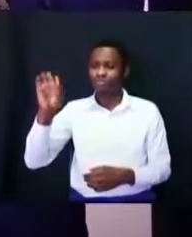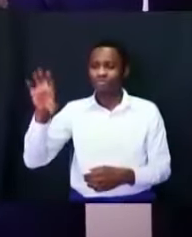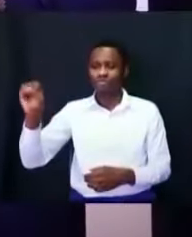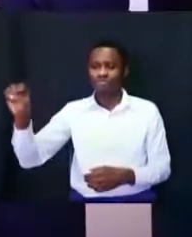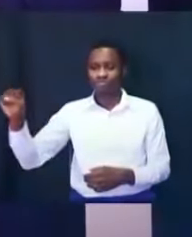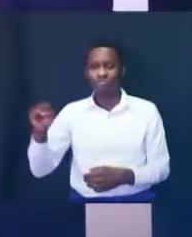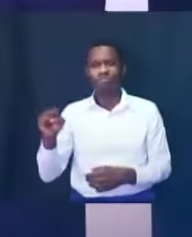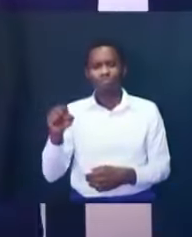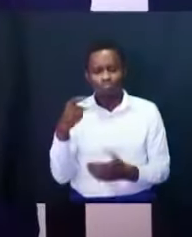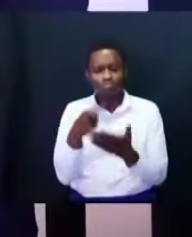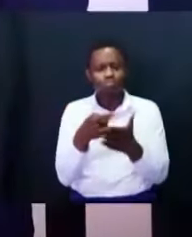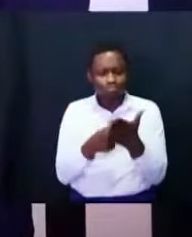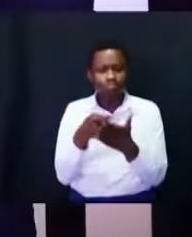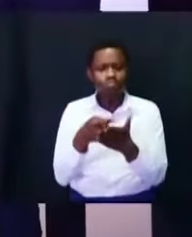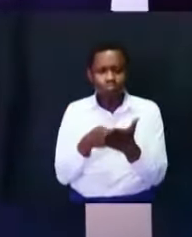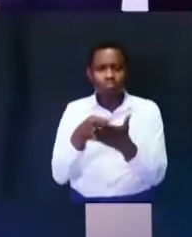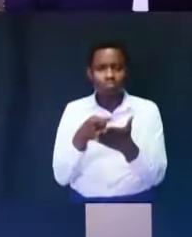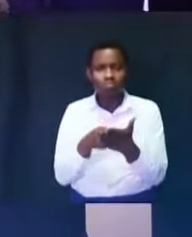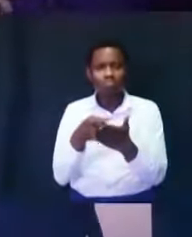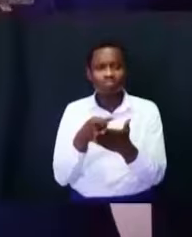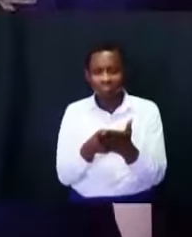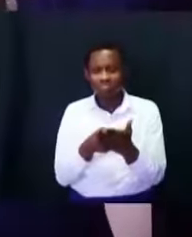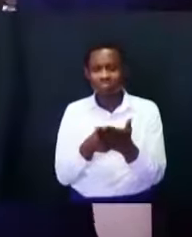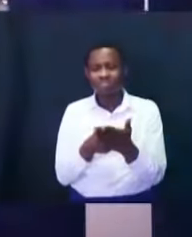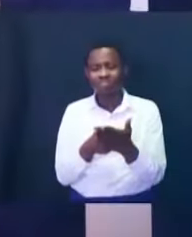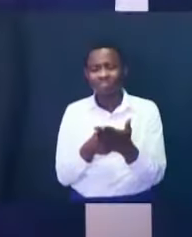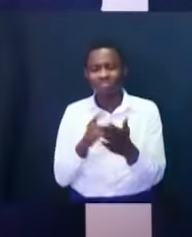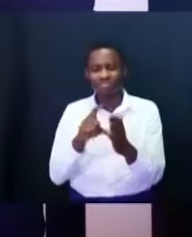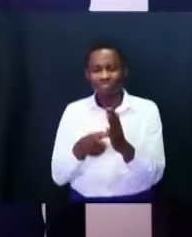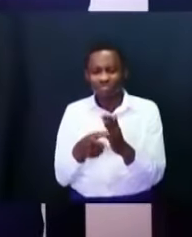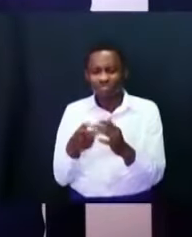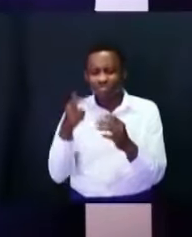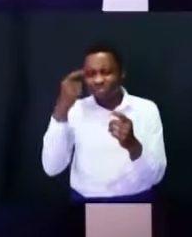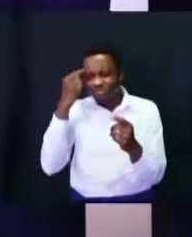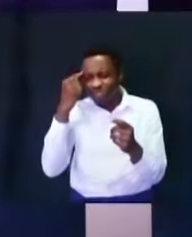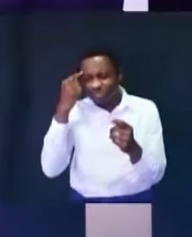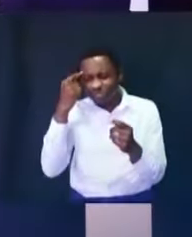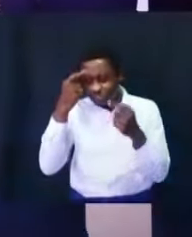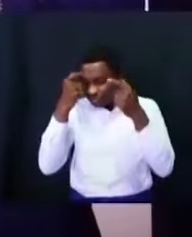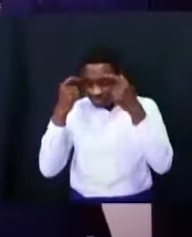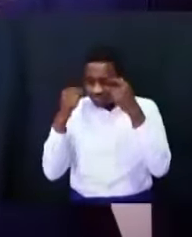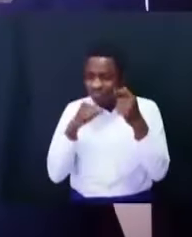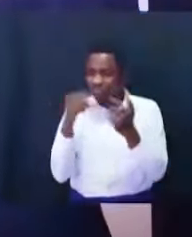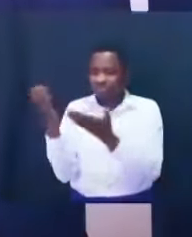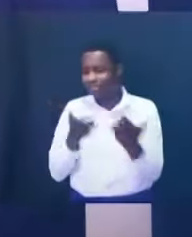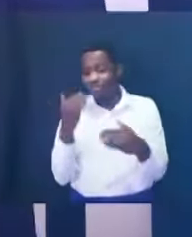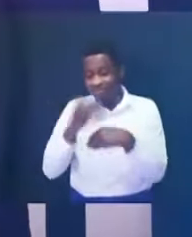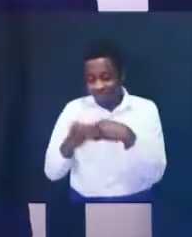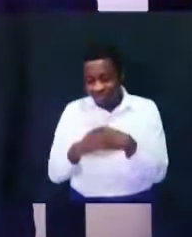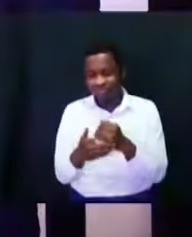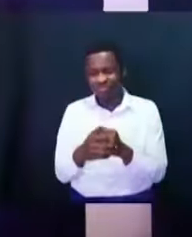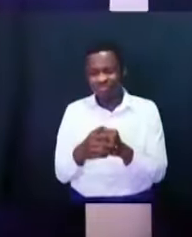said it because we didn't bring any bread aware of their